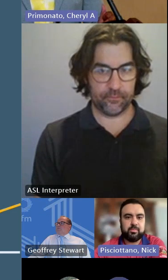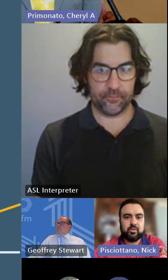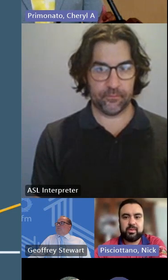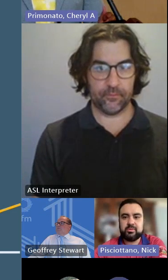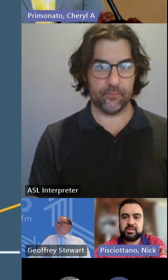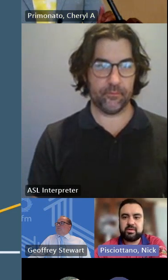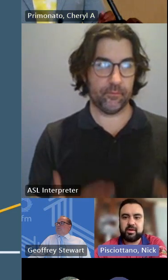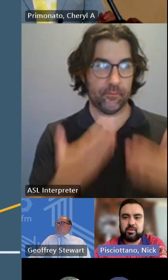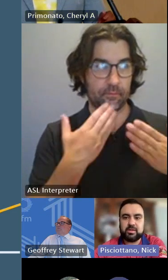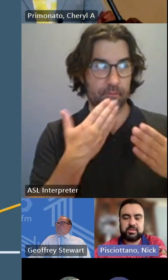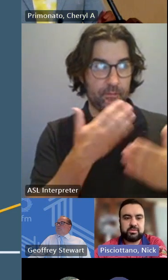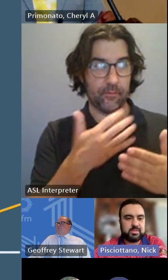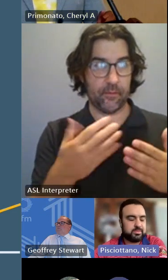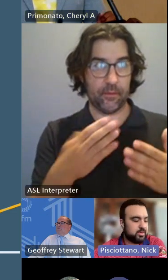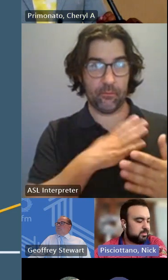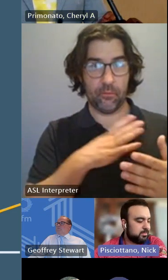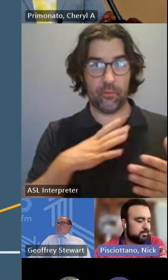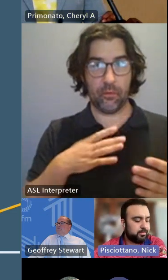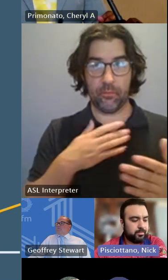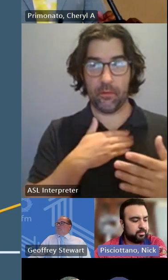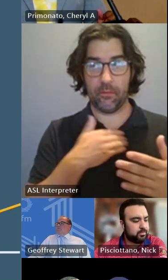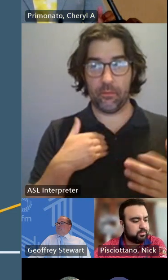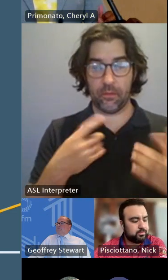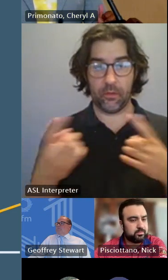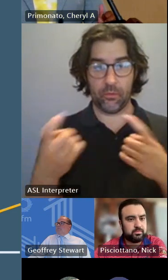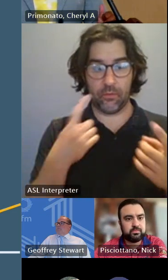Thank you. Do any board members have any questions for Ms. Brown?